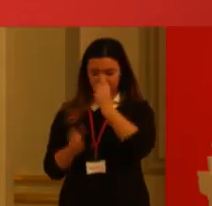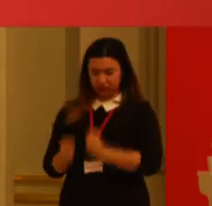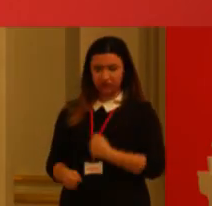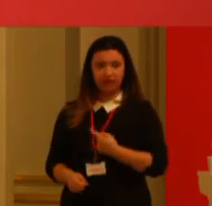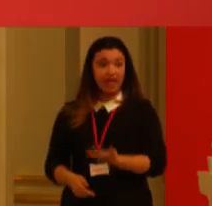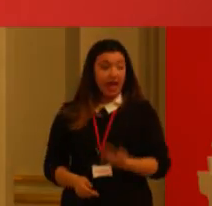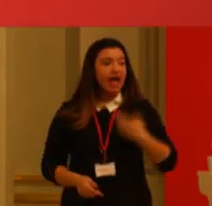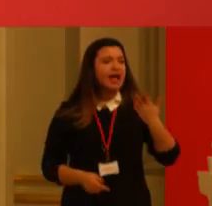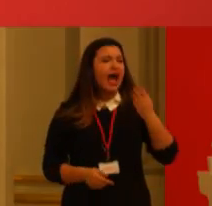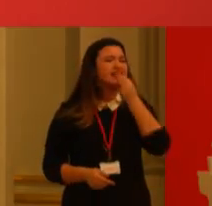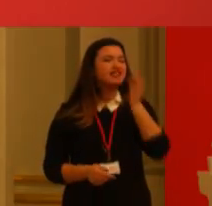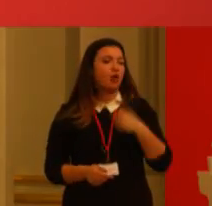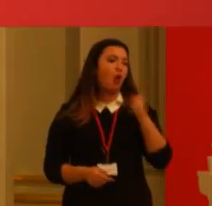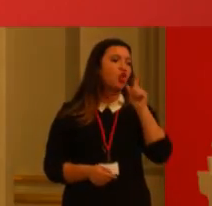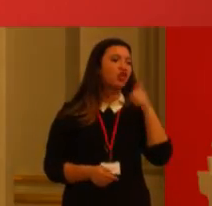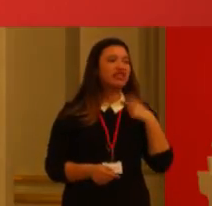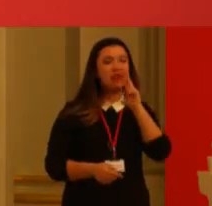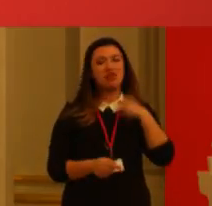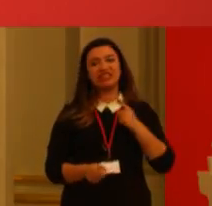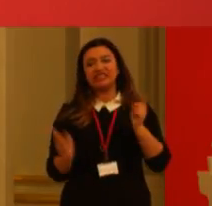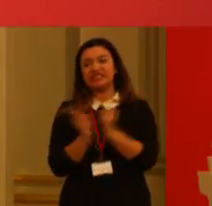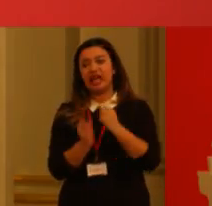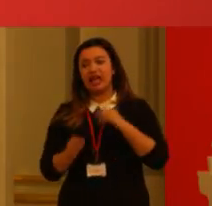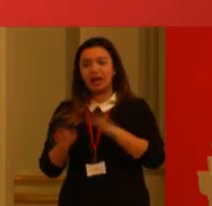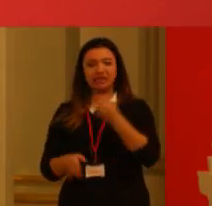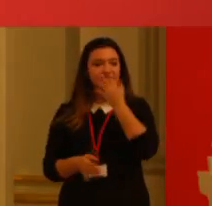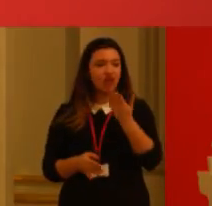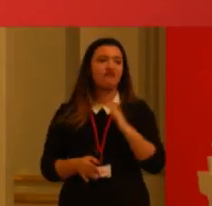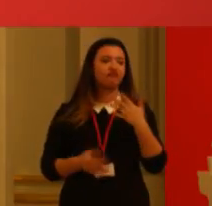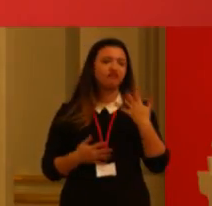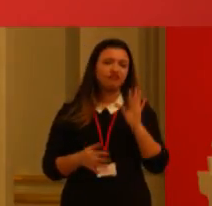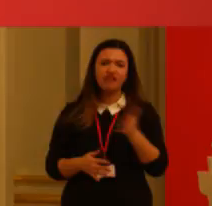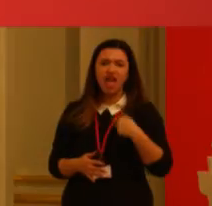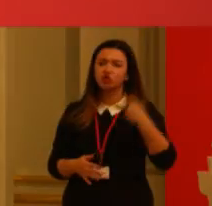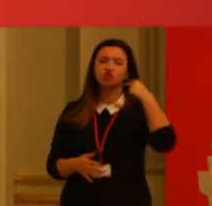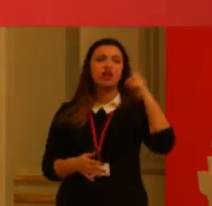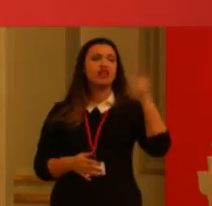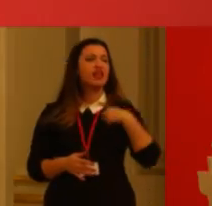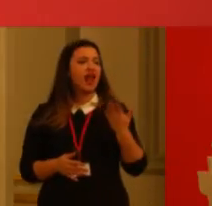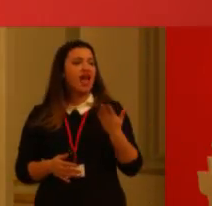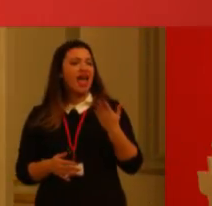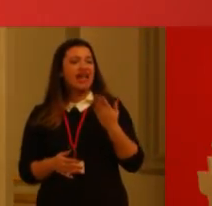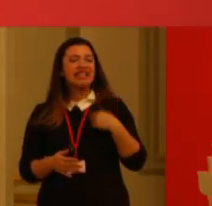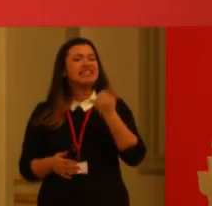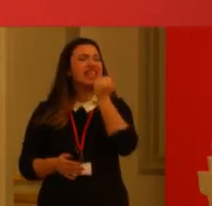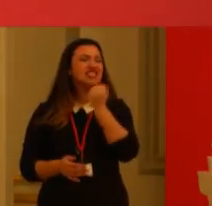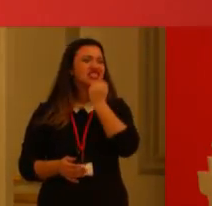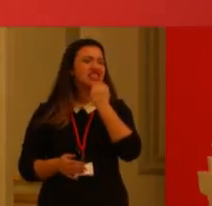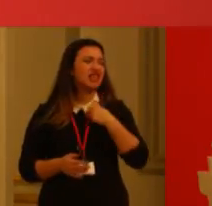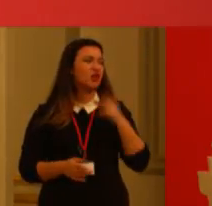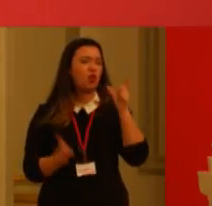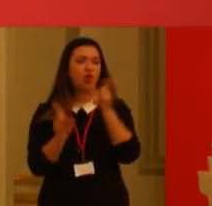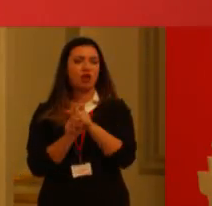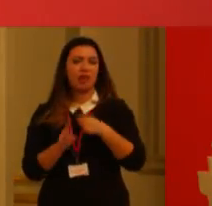would be classified as refugees. These are temporary residents, or as you know, Syrians are under temporary